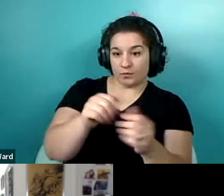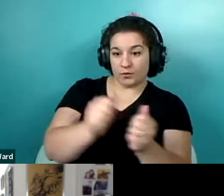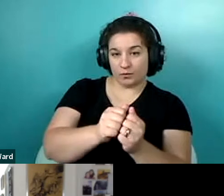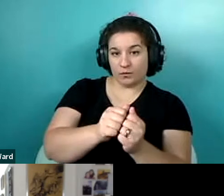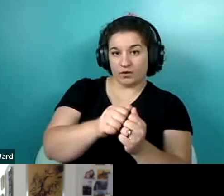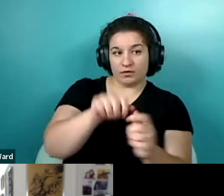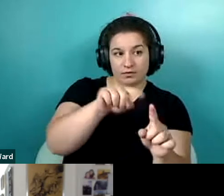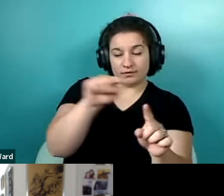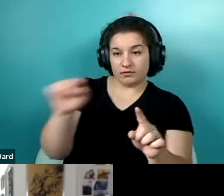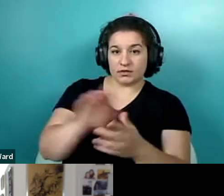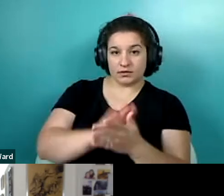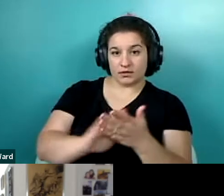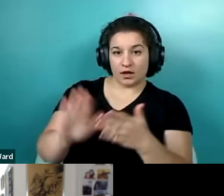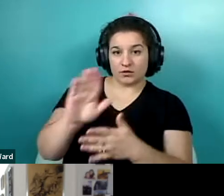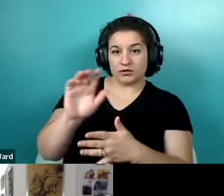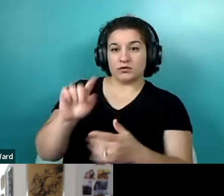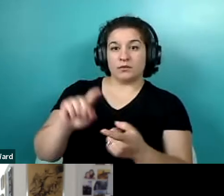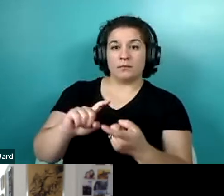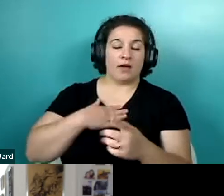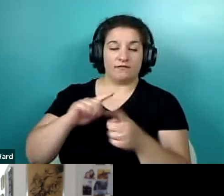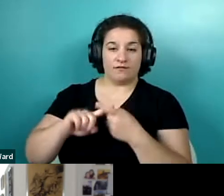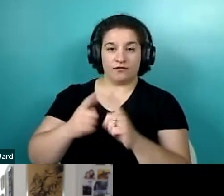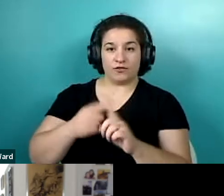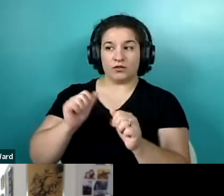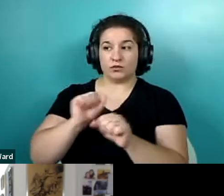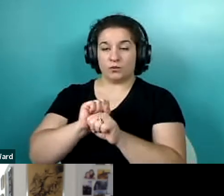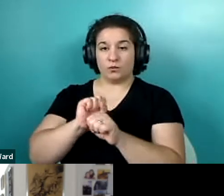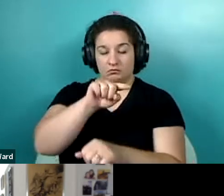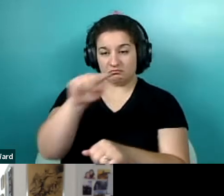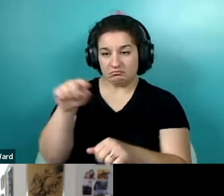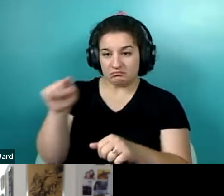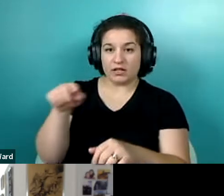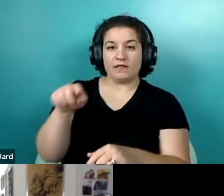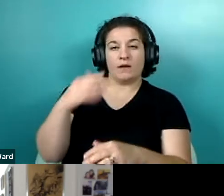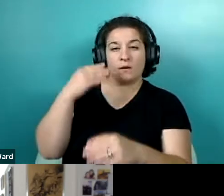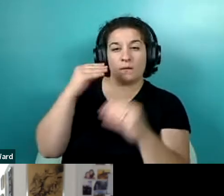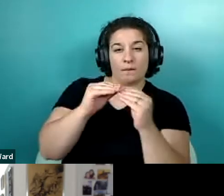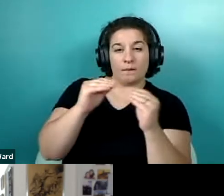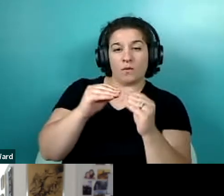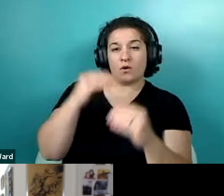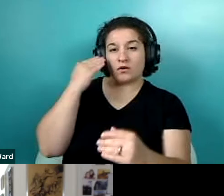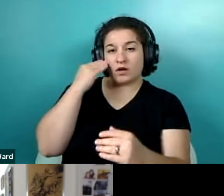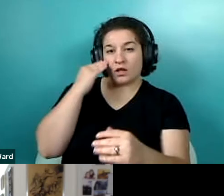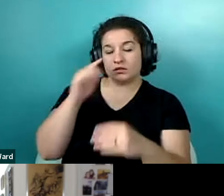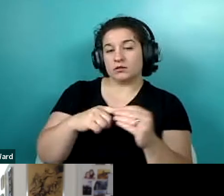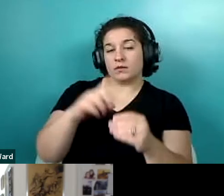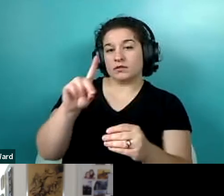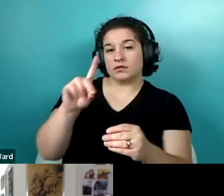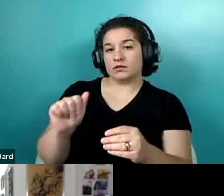or students that, you know, they're more knowledgeable about disability than in some other places.